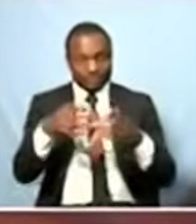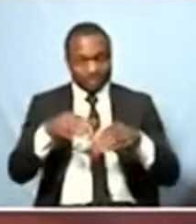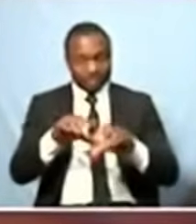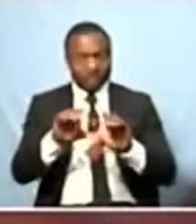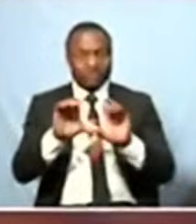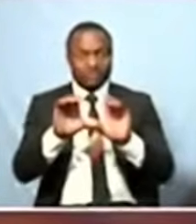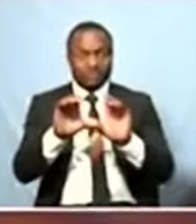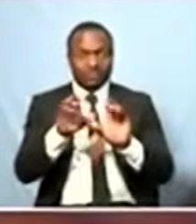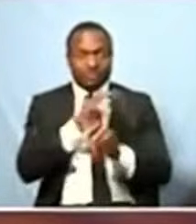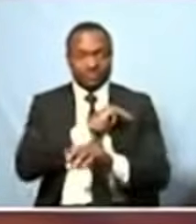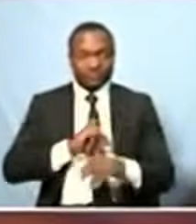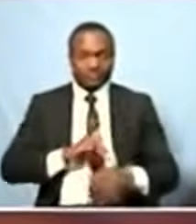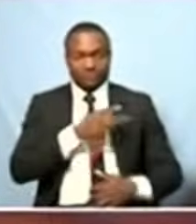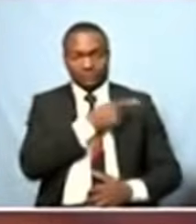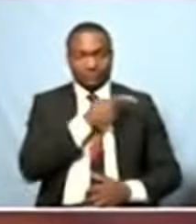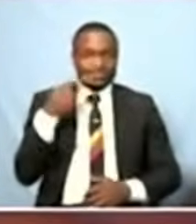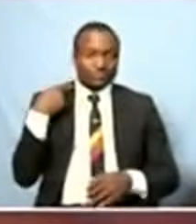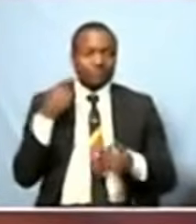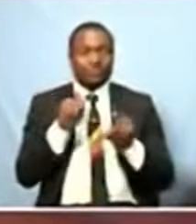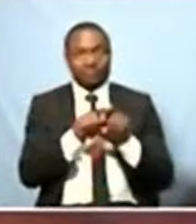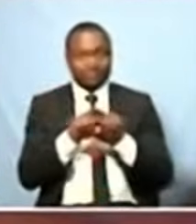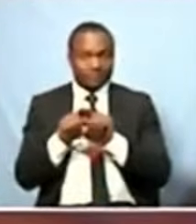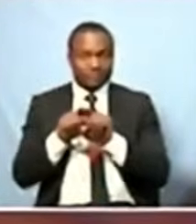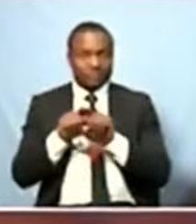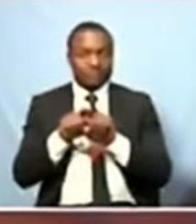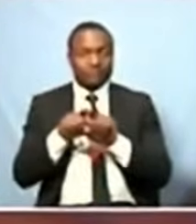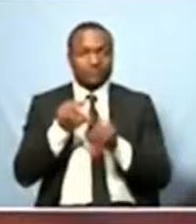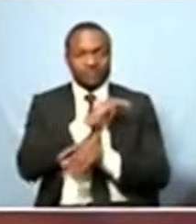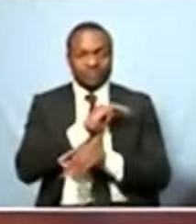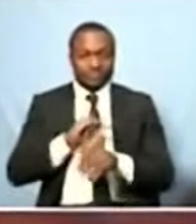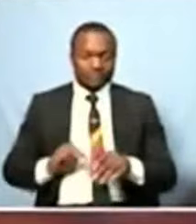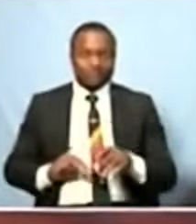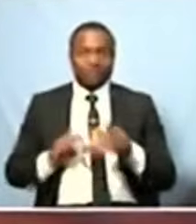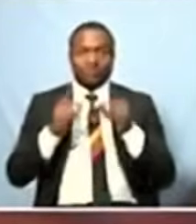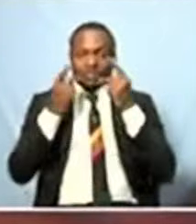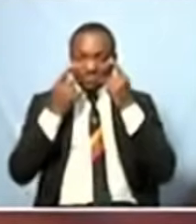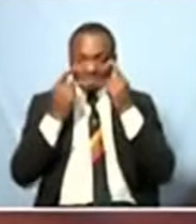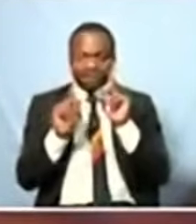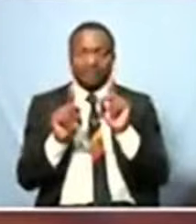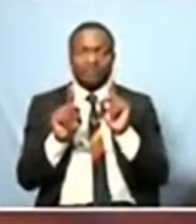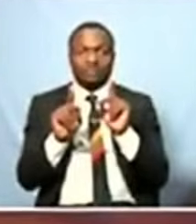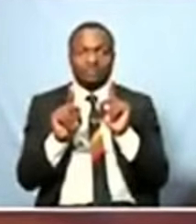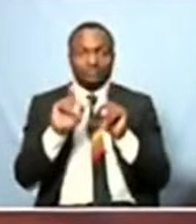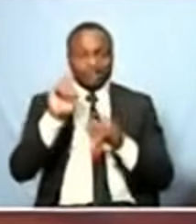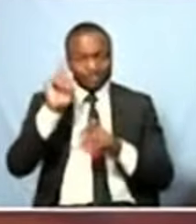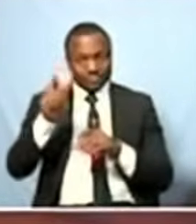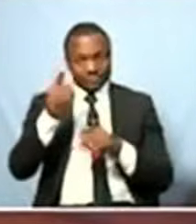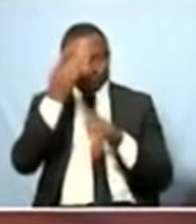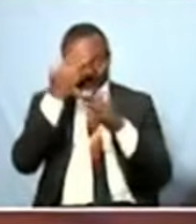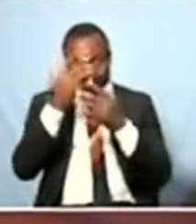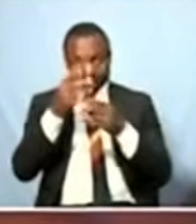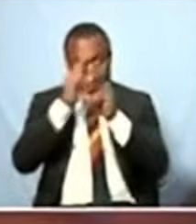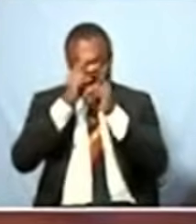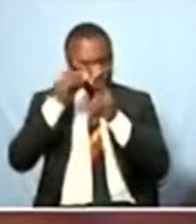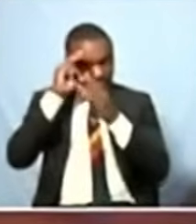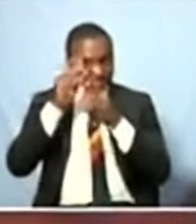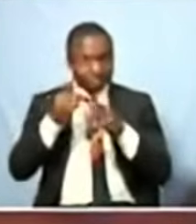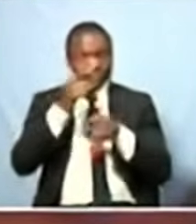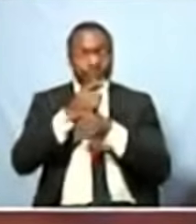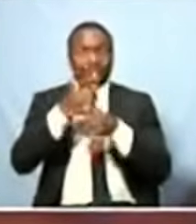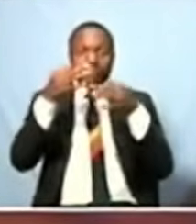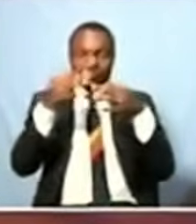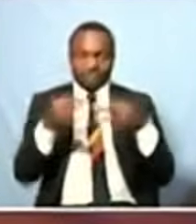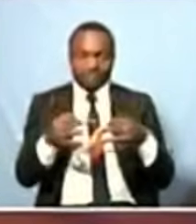continue from members of Parliament as well as members of the public. And later on we expect the Minister of